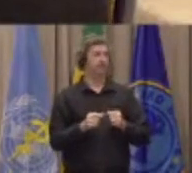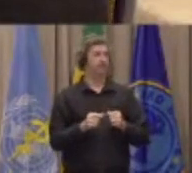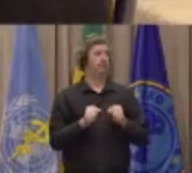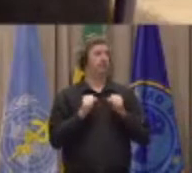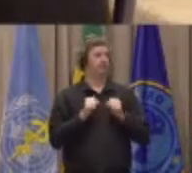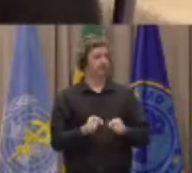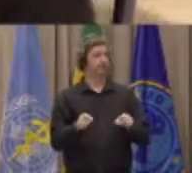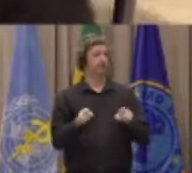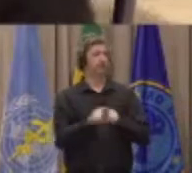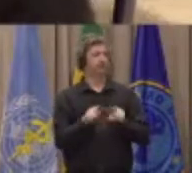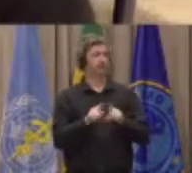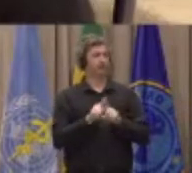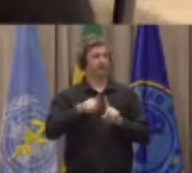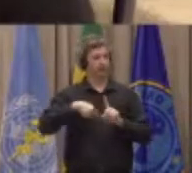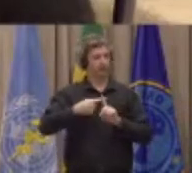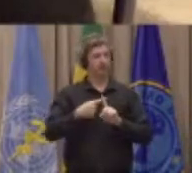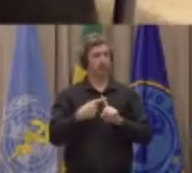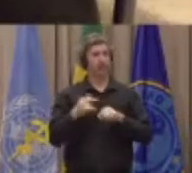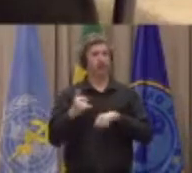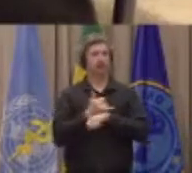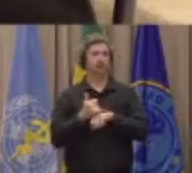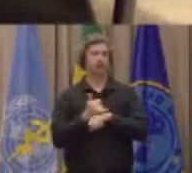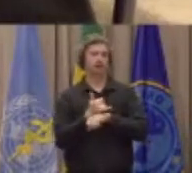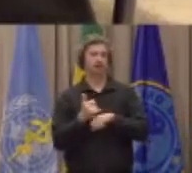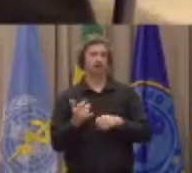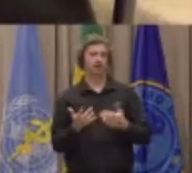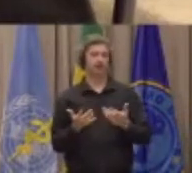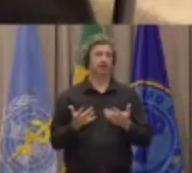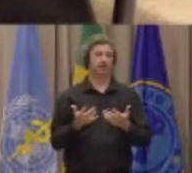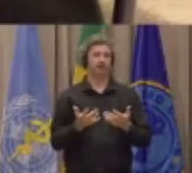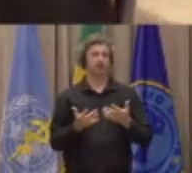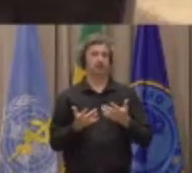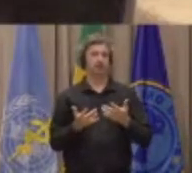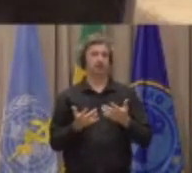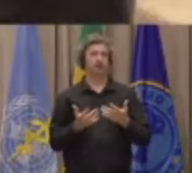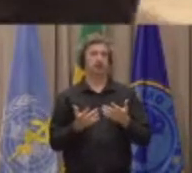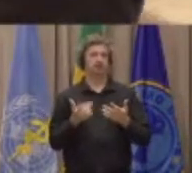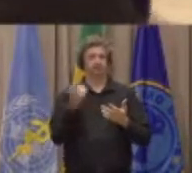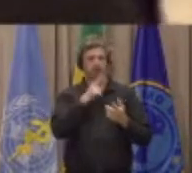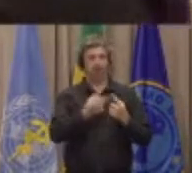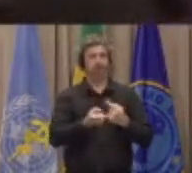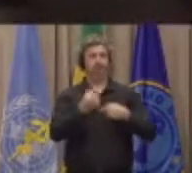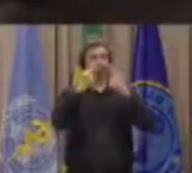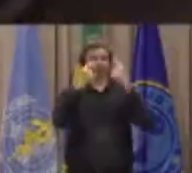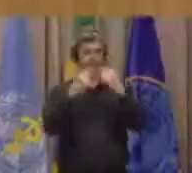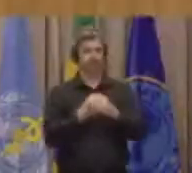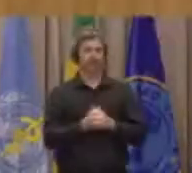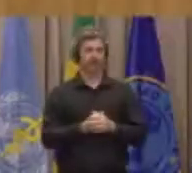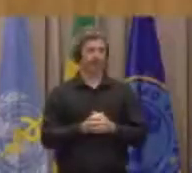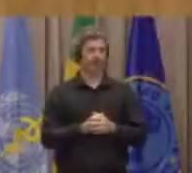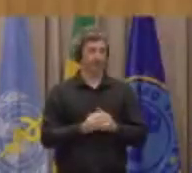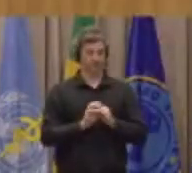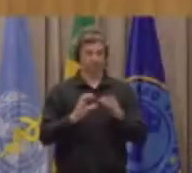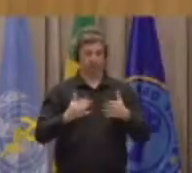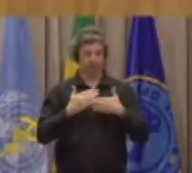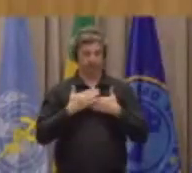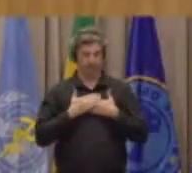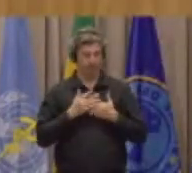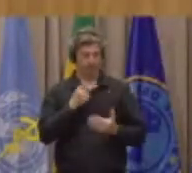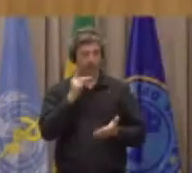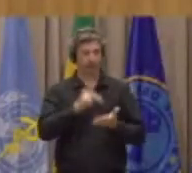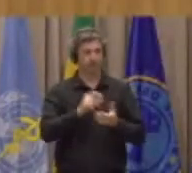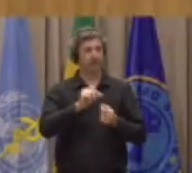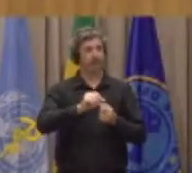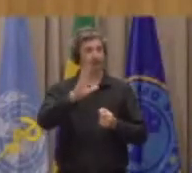this work, and we can add in the to free this